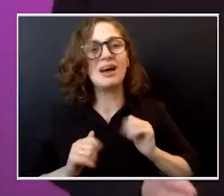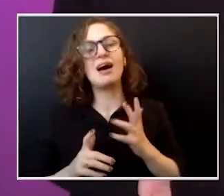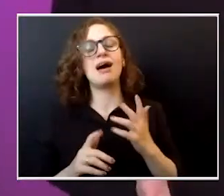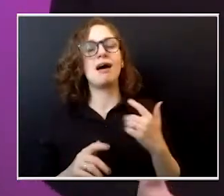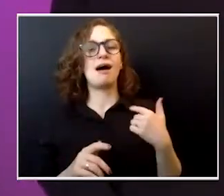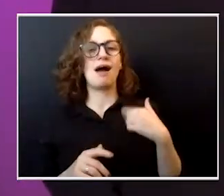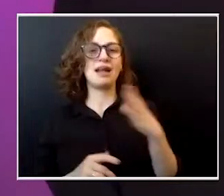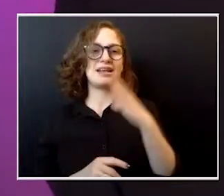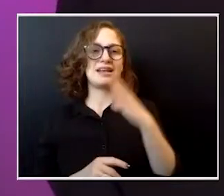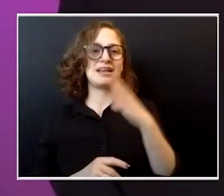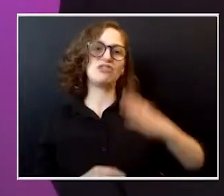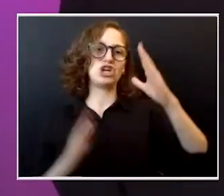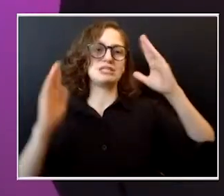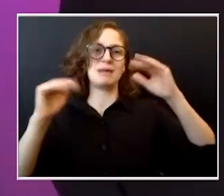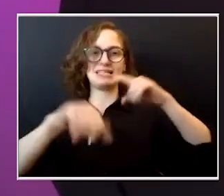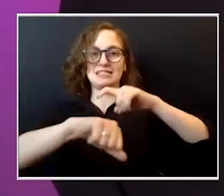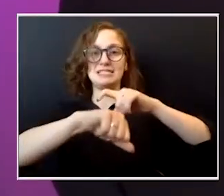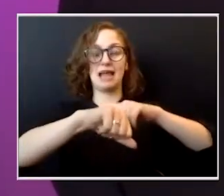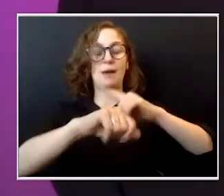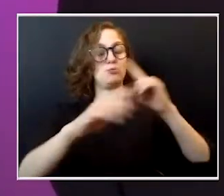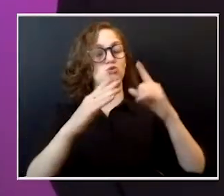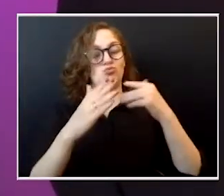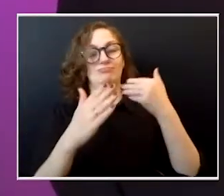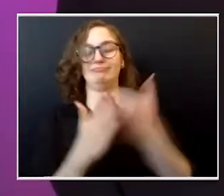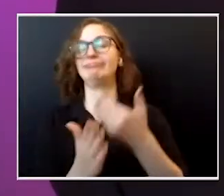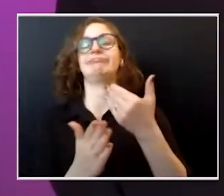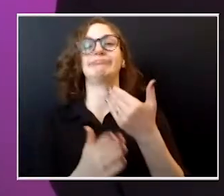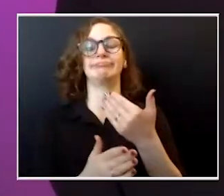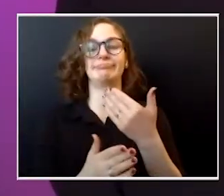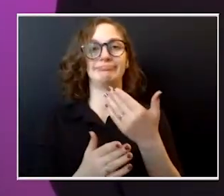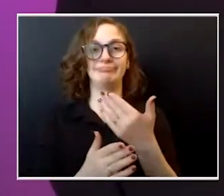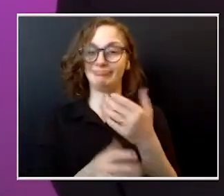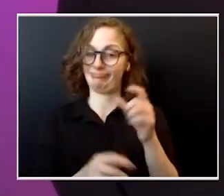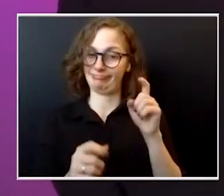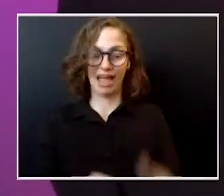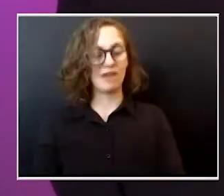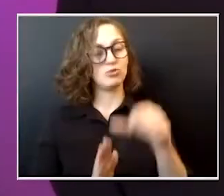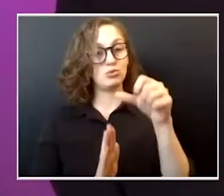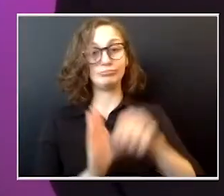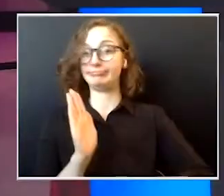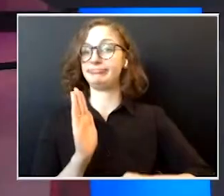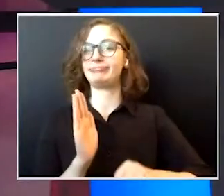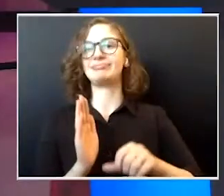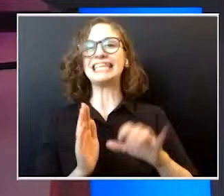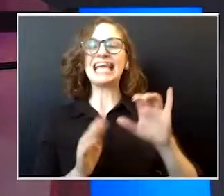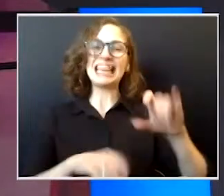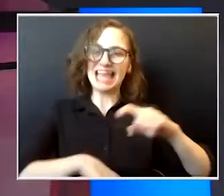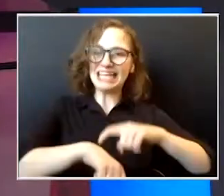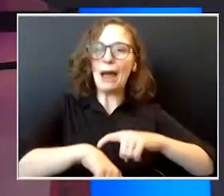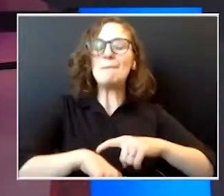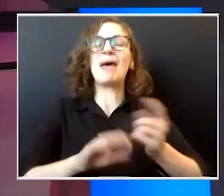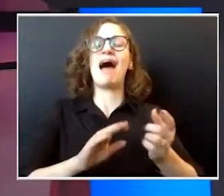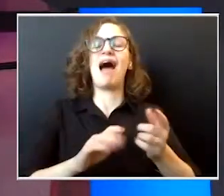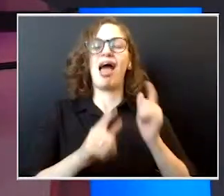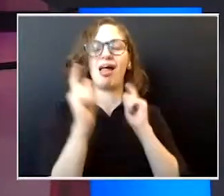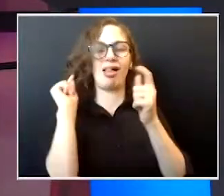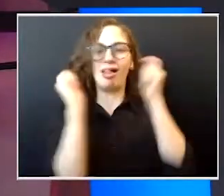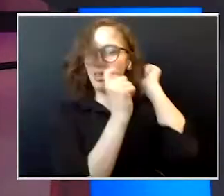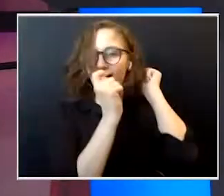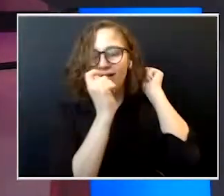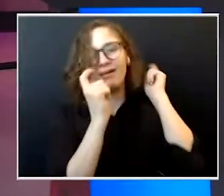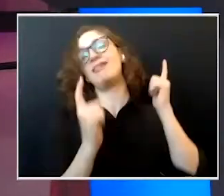But then when they were like, it is time, then I went into worried spouse mode. I imagine it's hard to not be in that mode all the